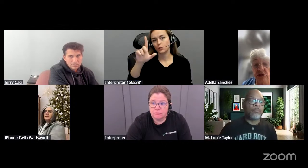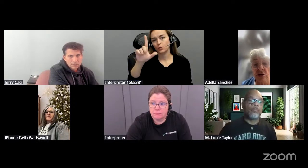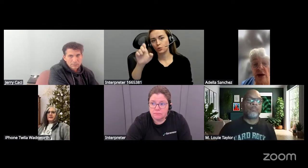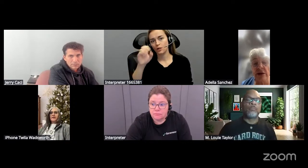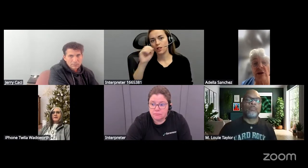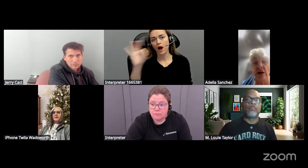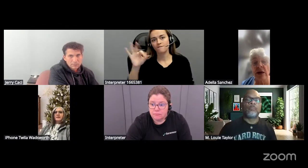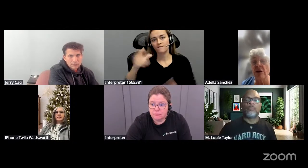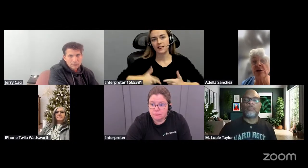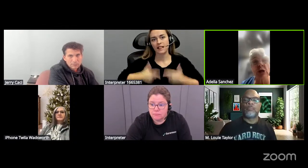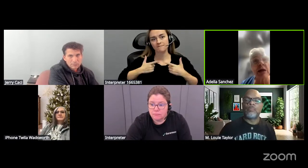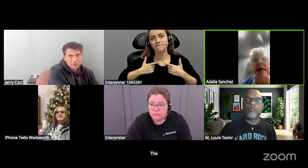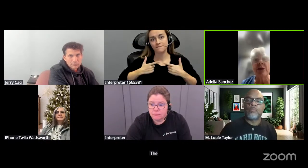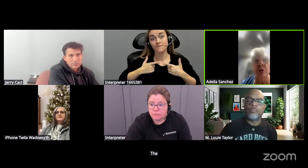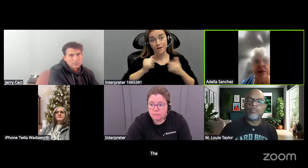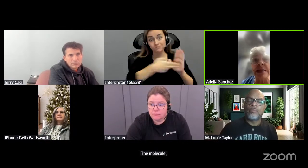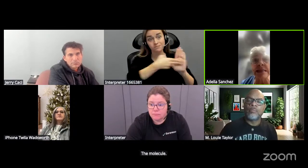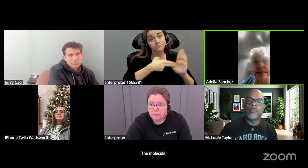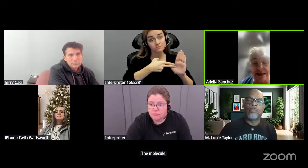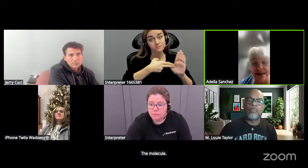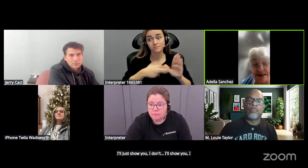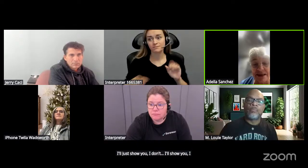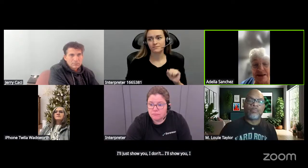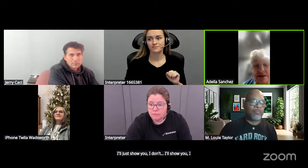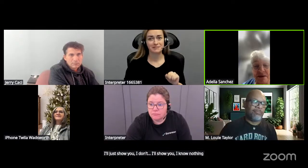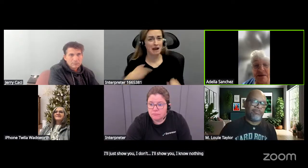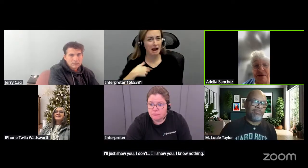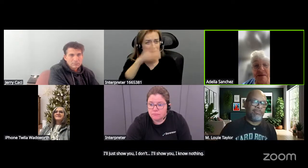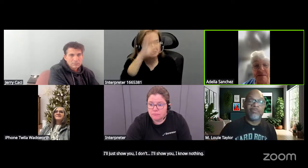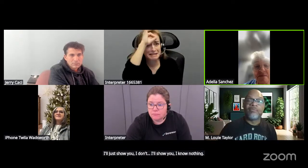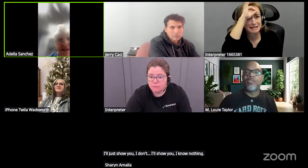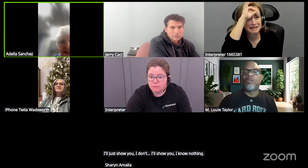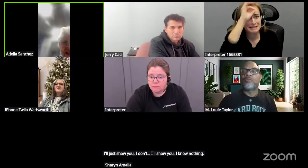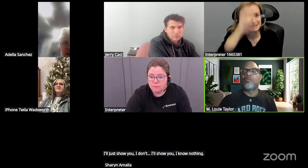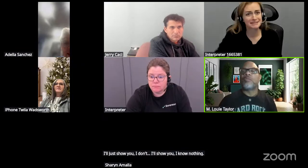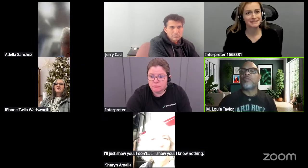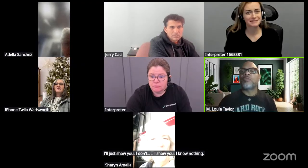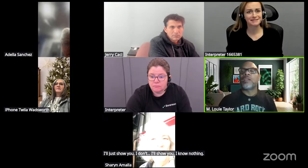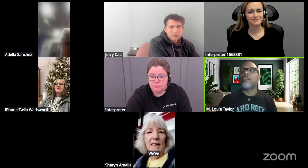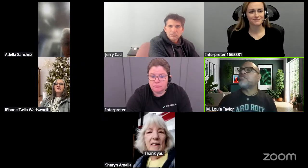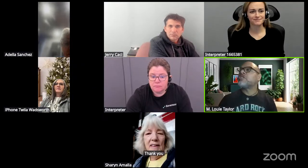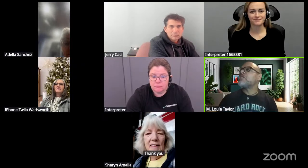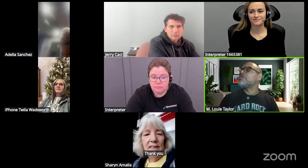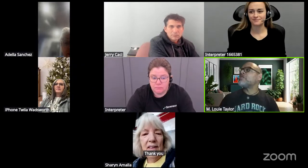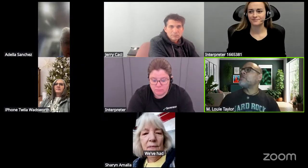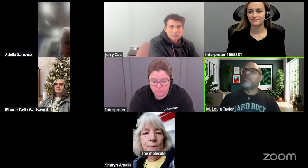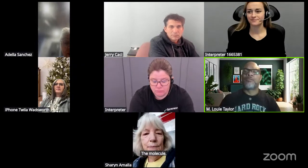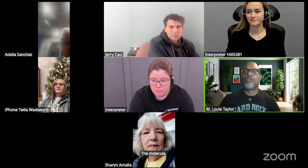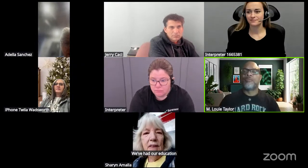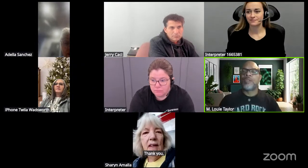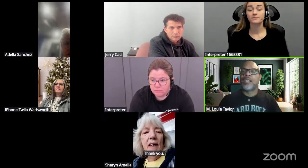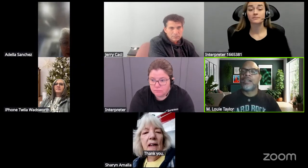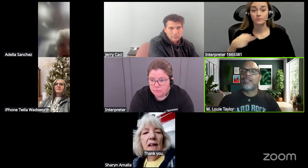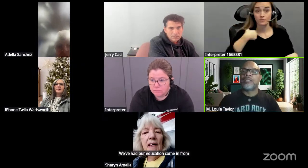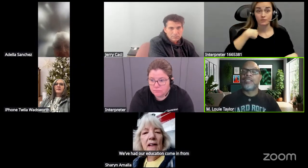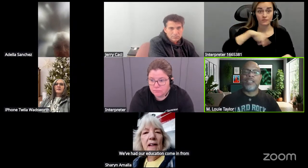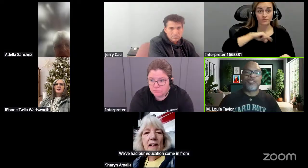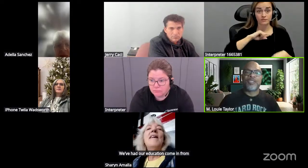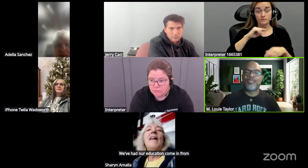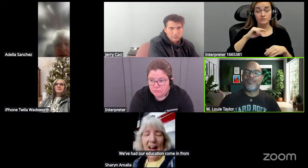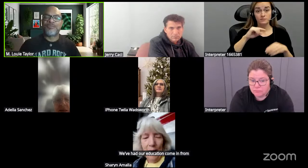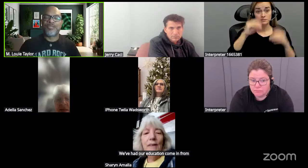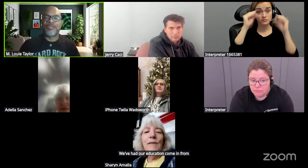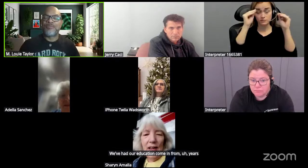Goes The to show you molecule. I know nothing. We've Thank we've you. we've had our education come in from